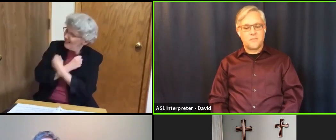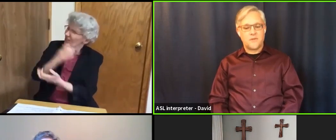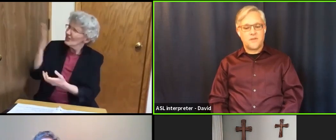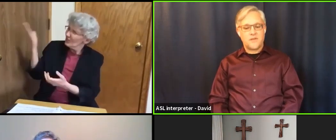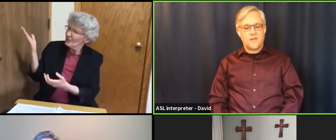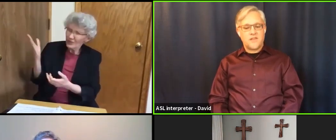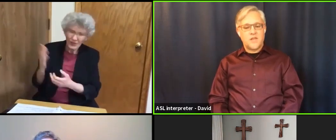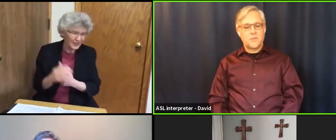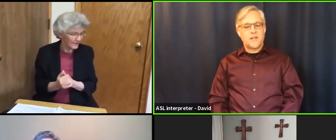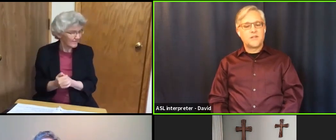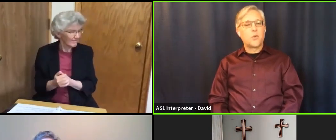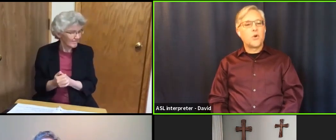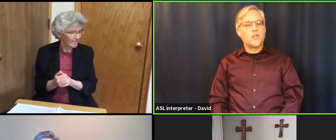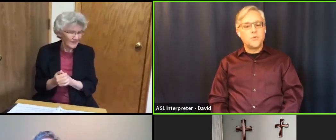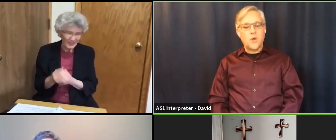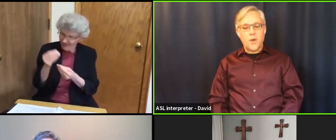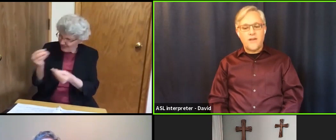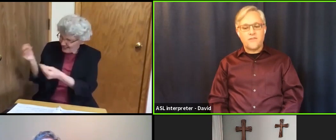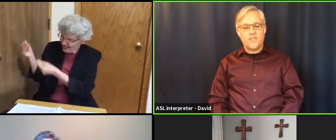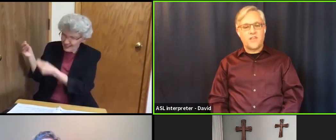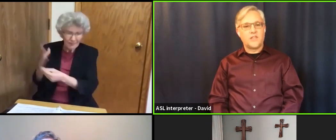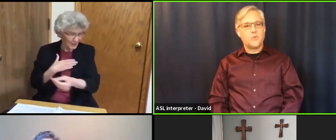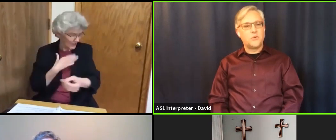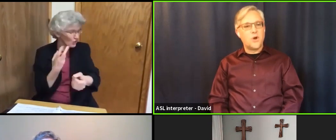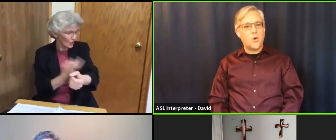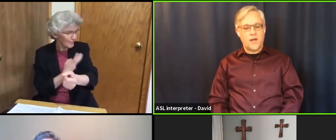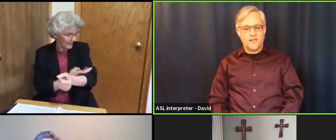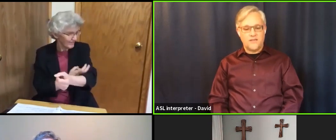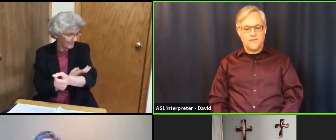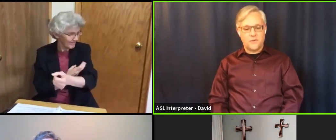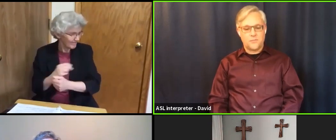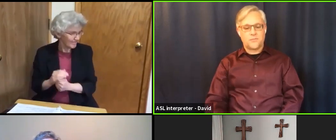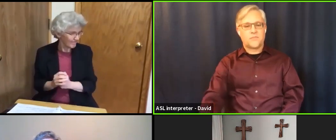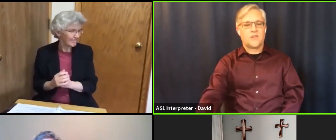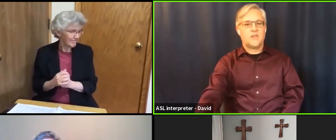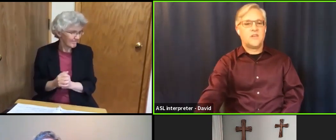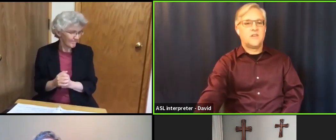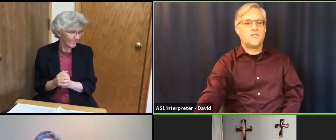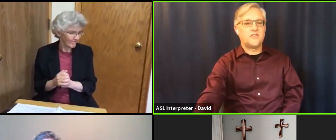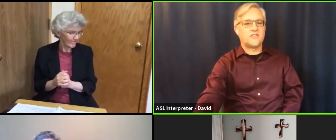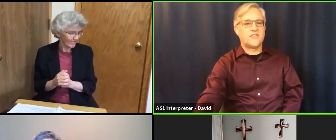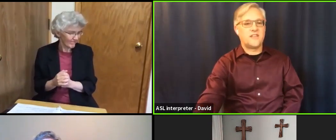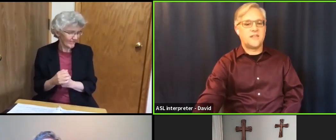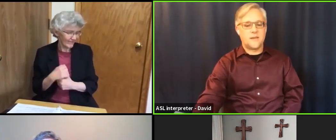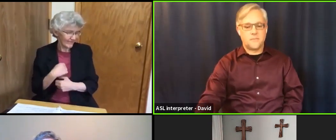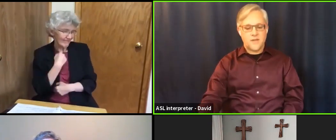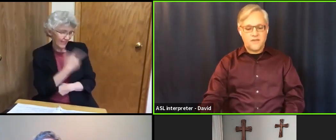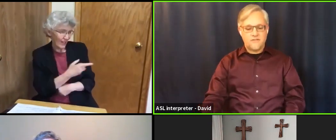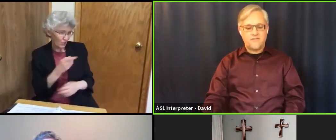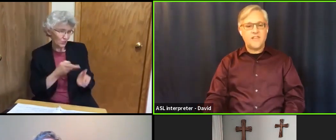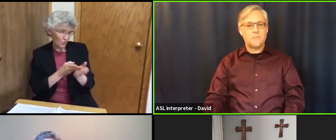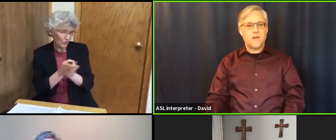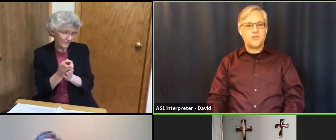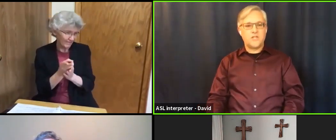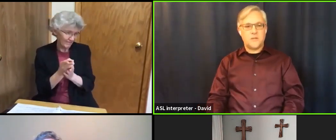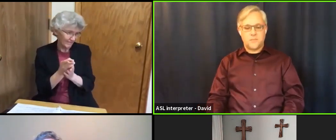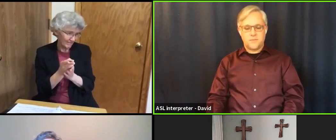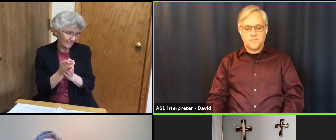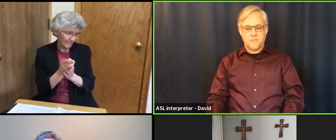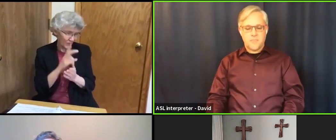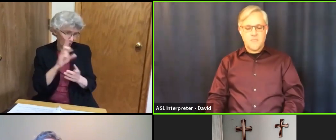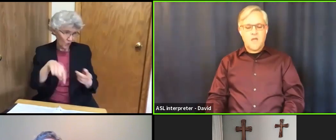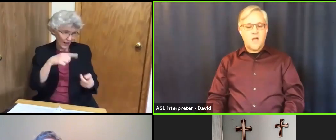time. He replied, "Lord, you know everything. You know I love you." Jesus said to him, "Feed my